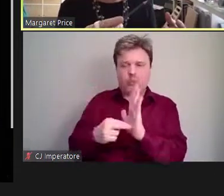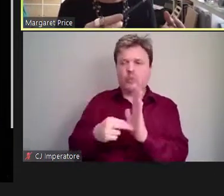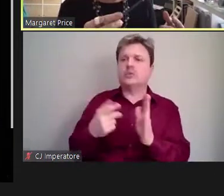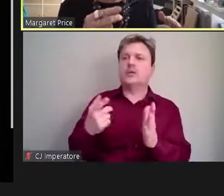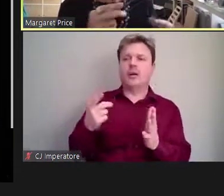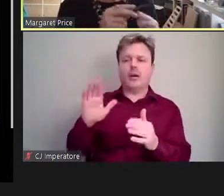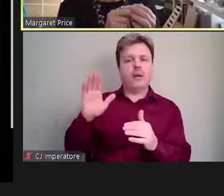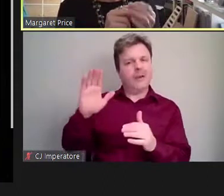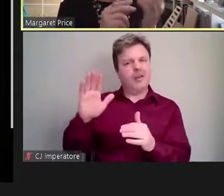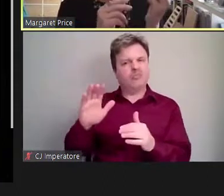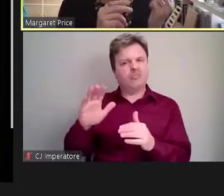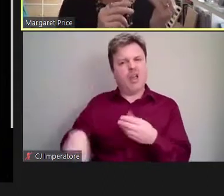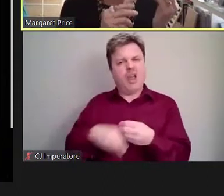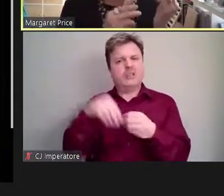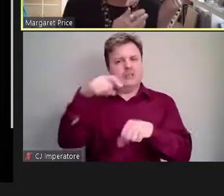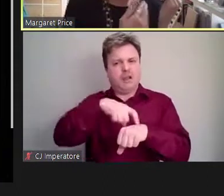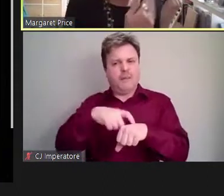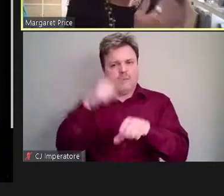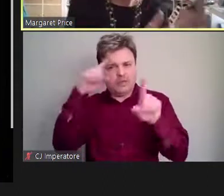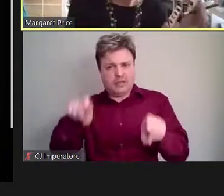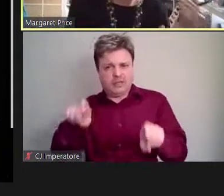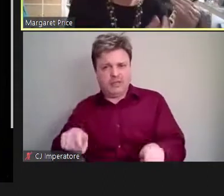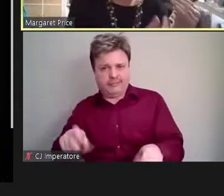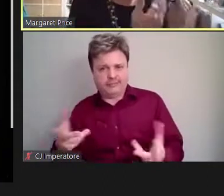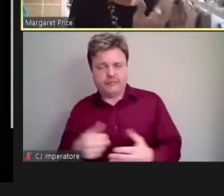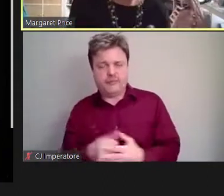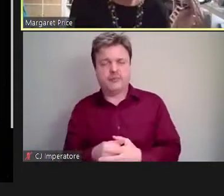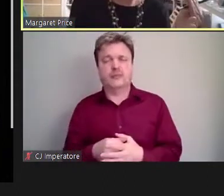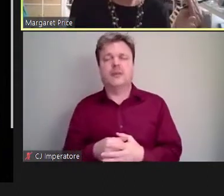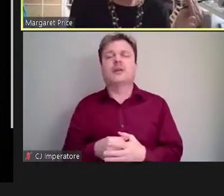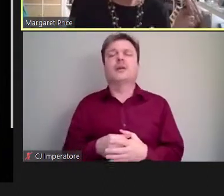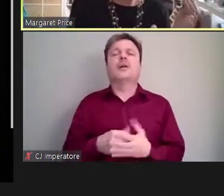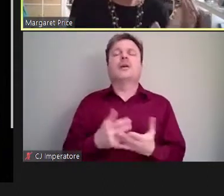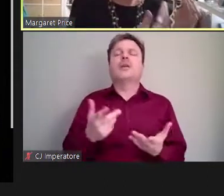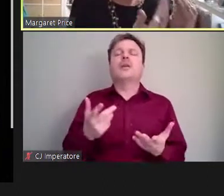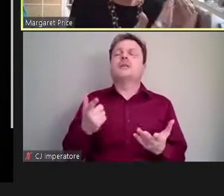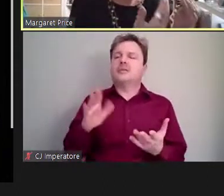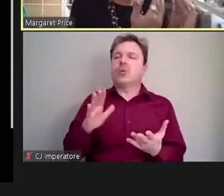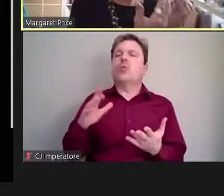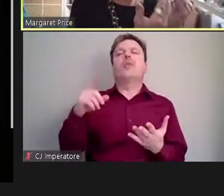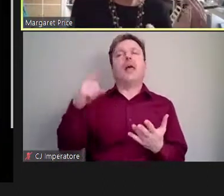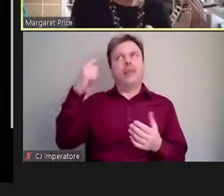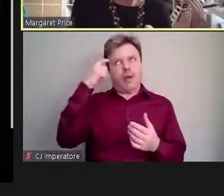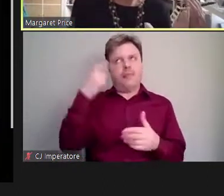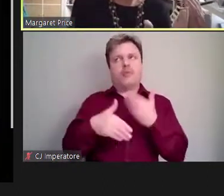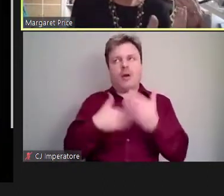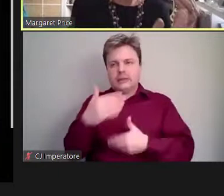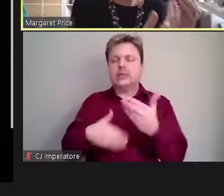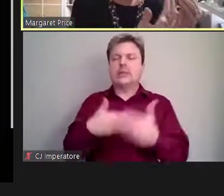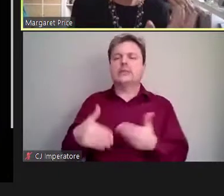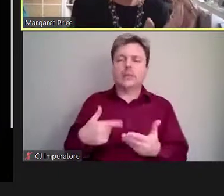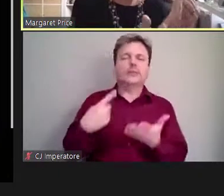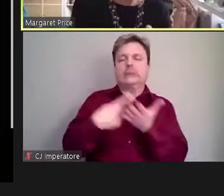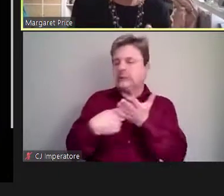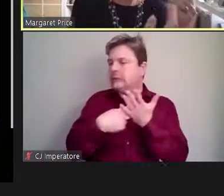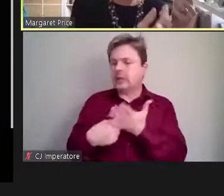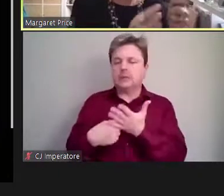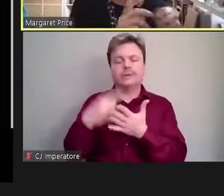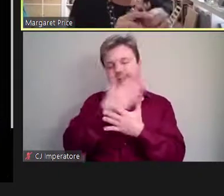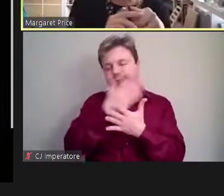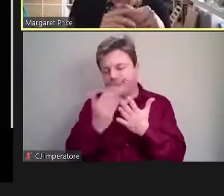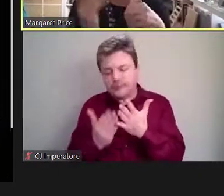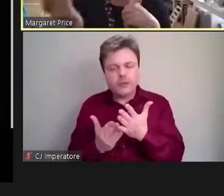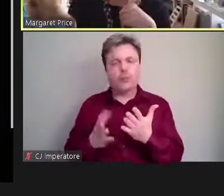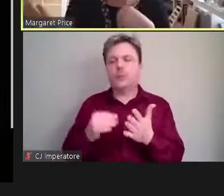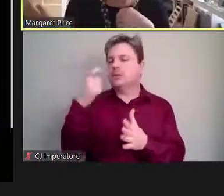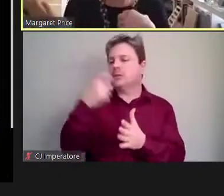time. So we kind of go through that thought process, kind of what does it cost to get this particular